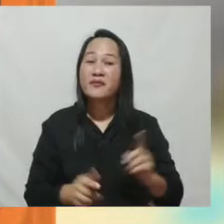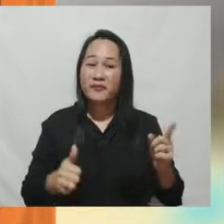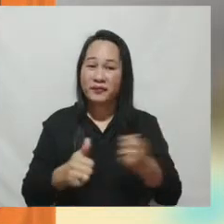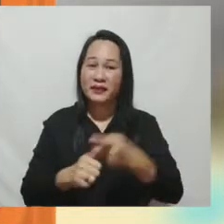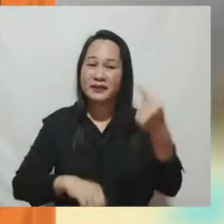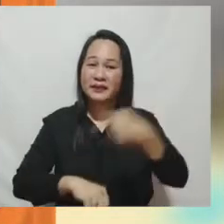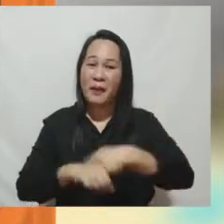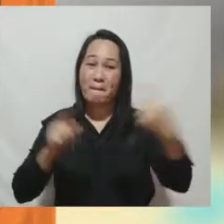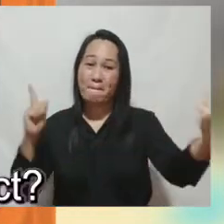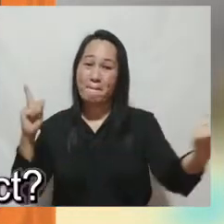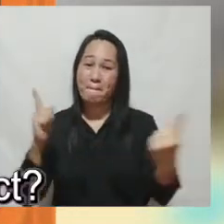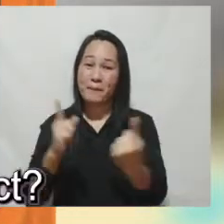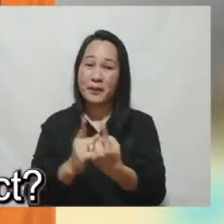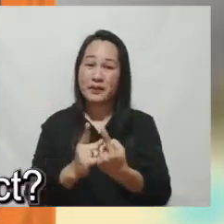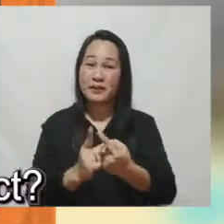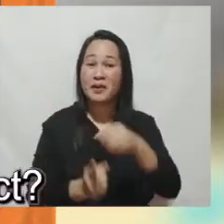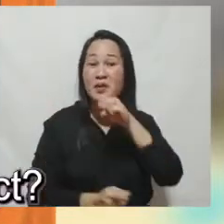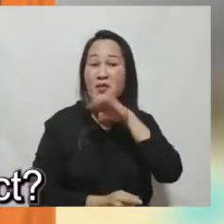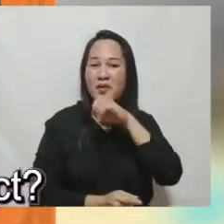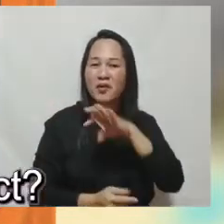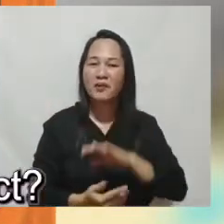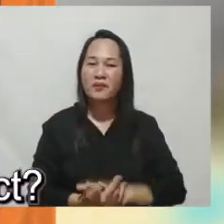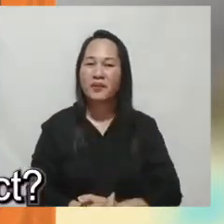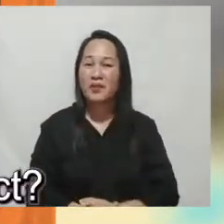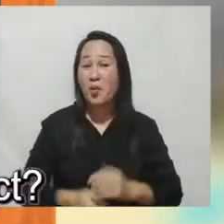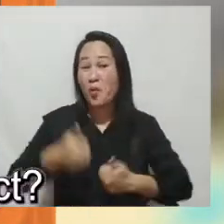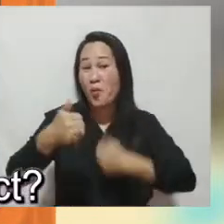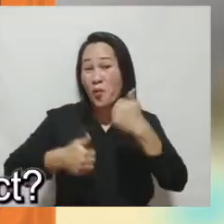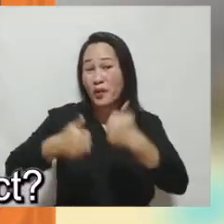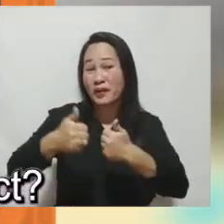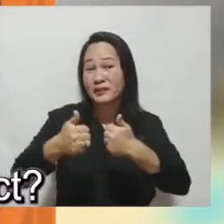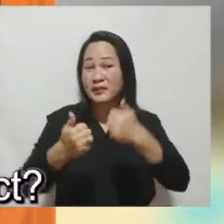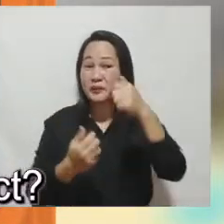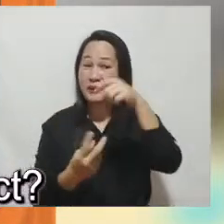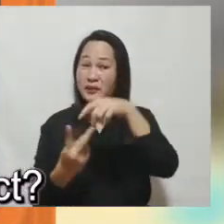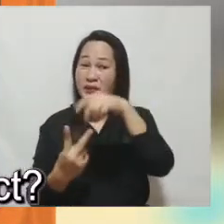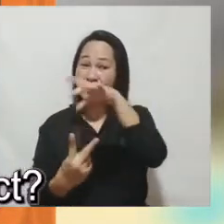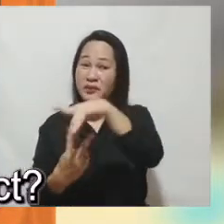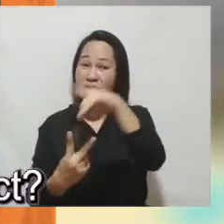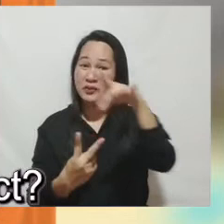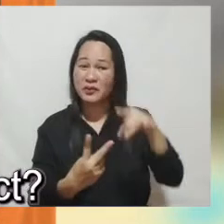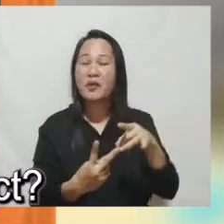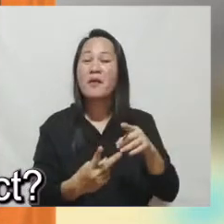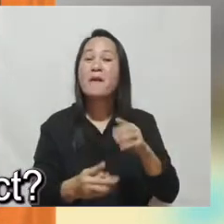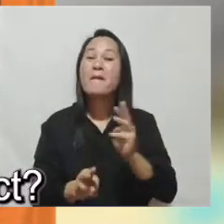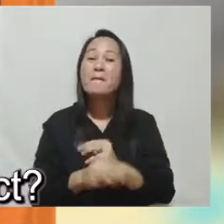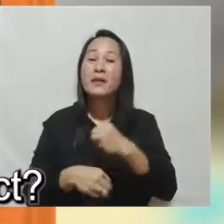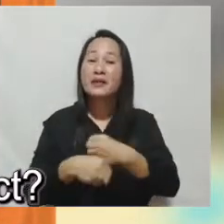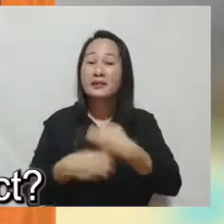grandma. Which of the choices make the sentence correct?